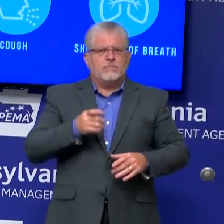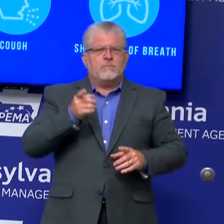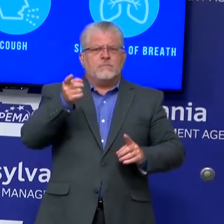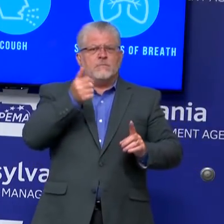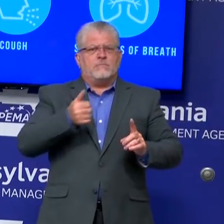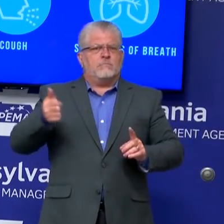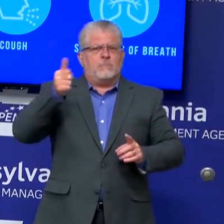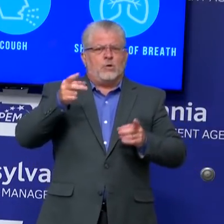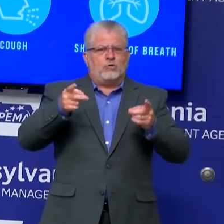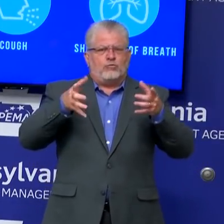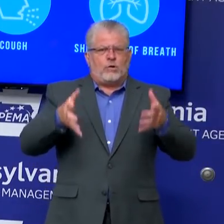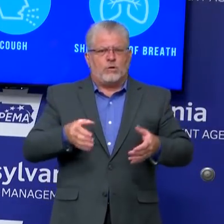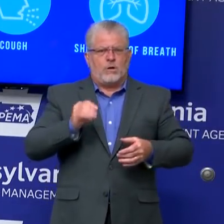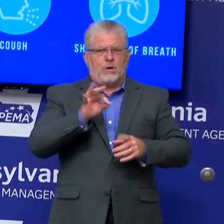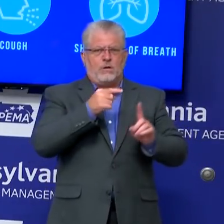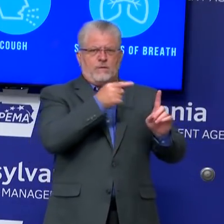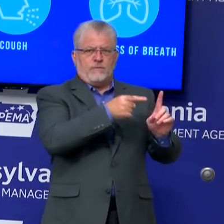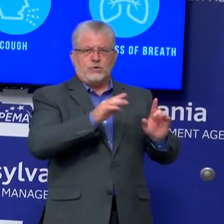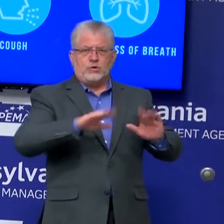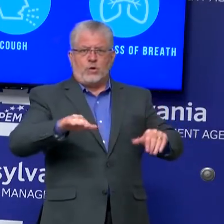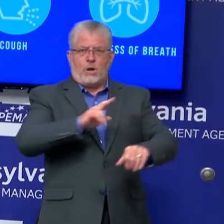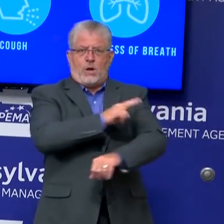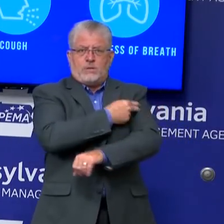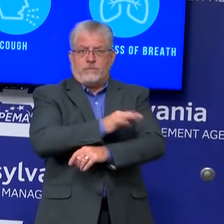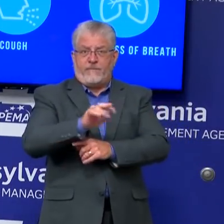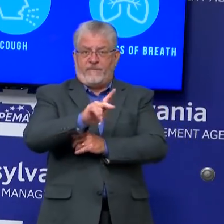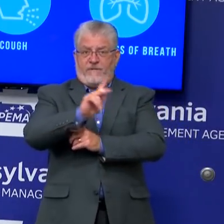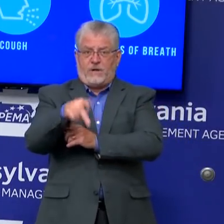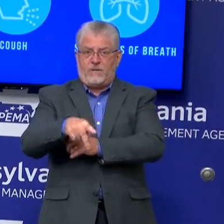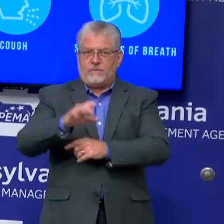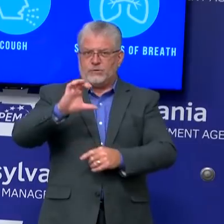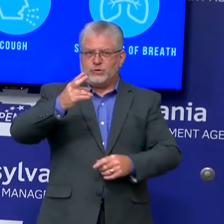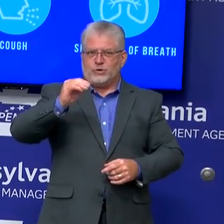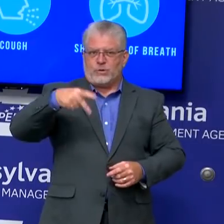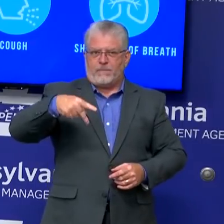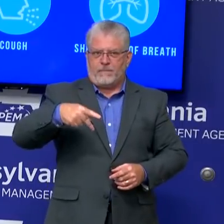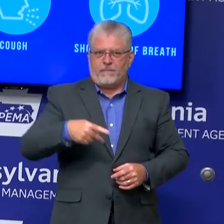at the Children's Hospital of Philadelphia. Dr. Rubin.